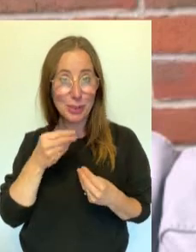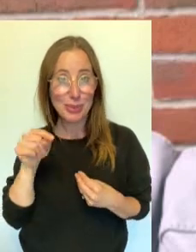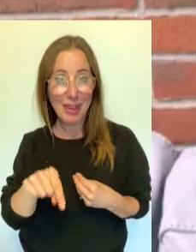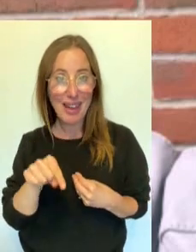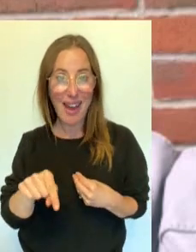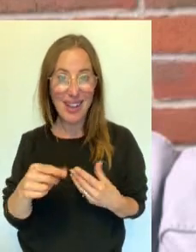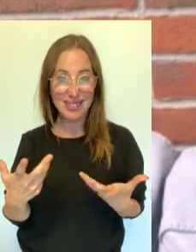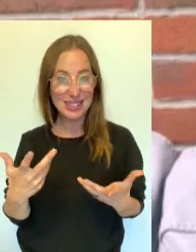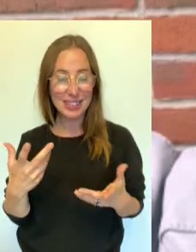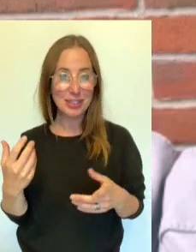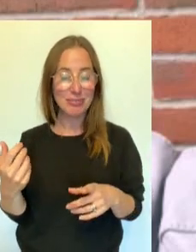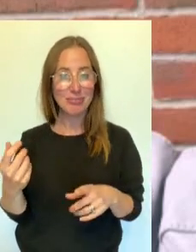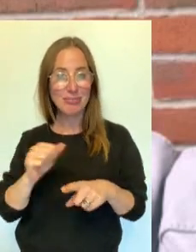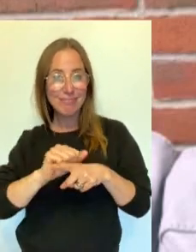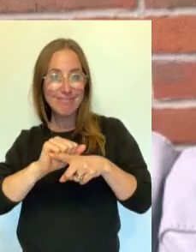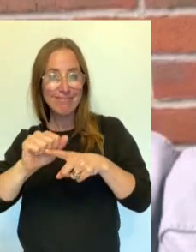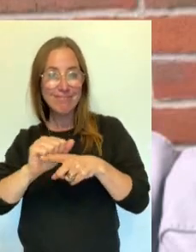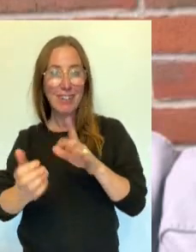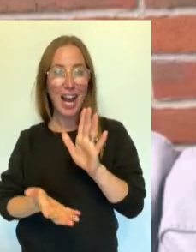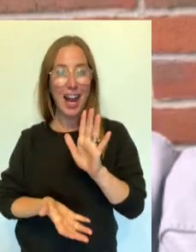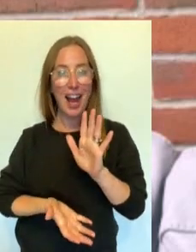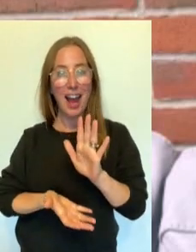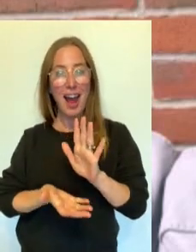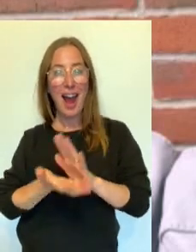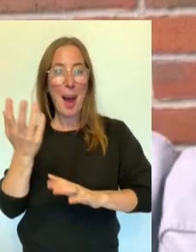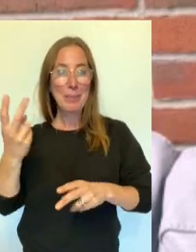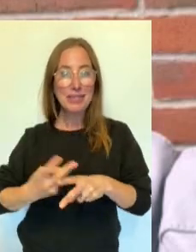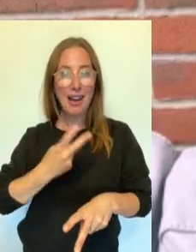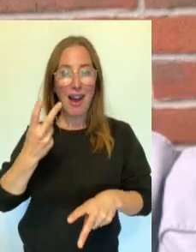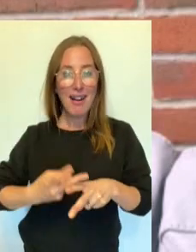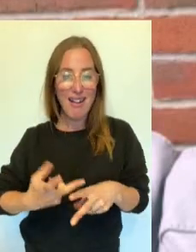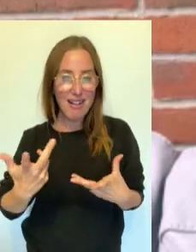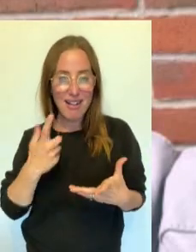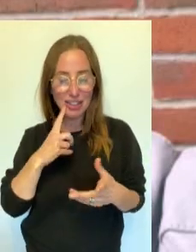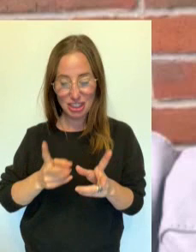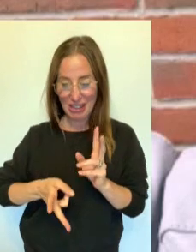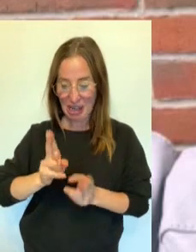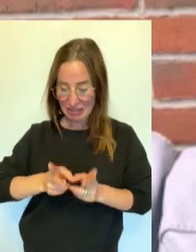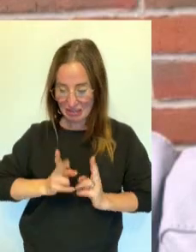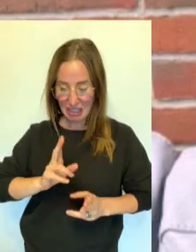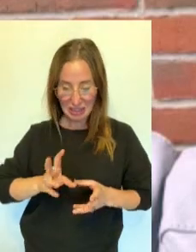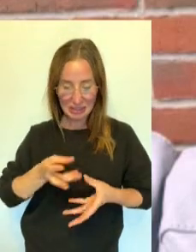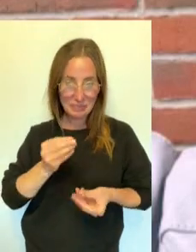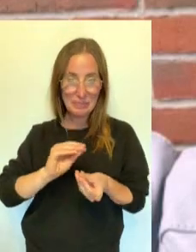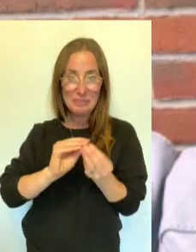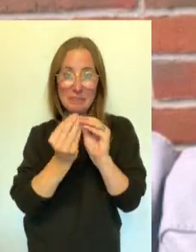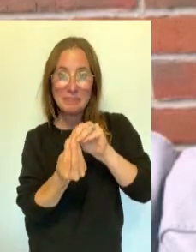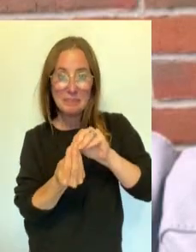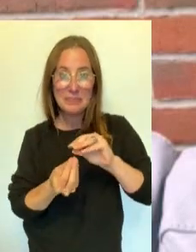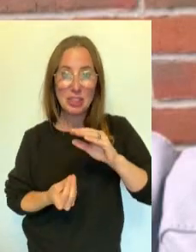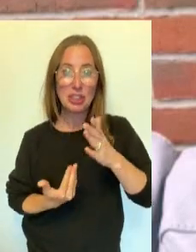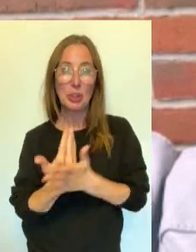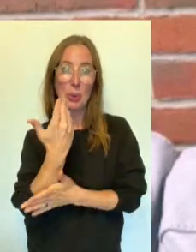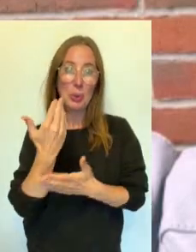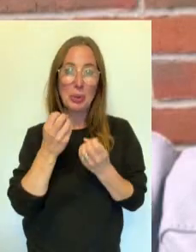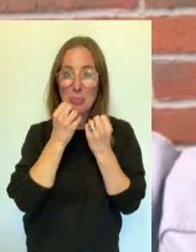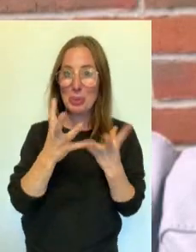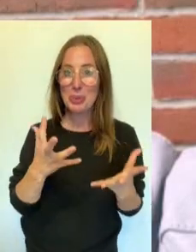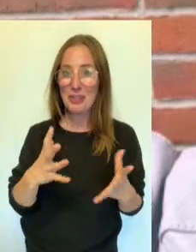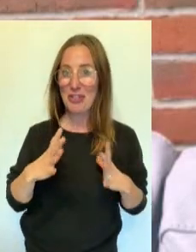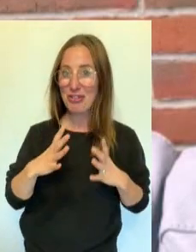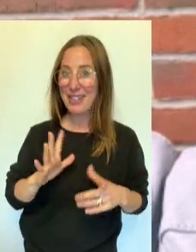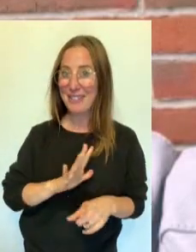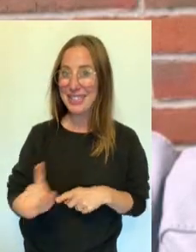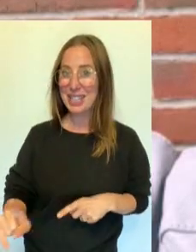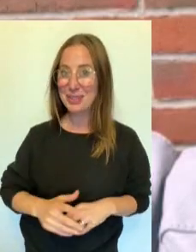so good to just revamp and upcycle things. So I just literally cut them off and have turned them into something new and beautiful.